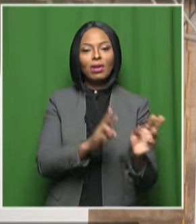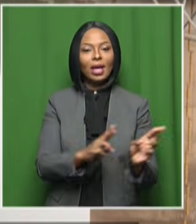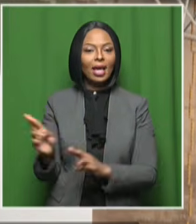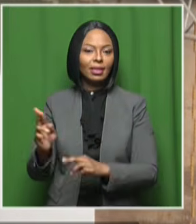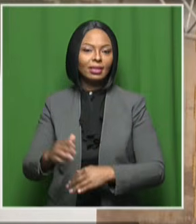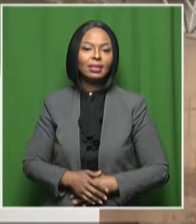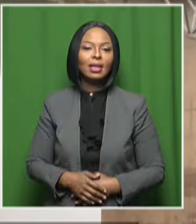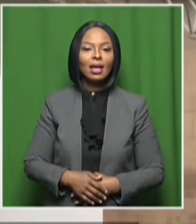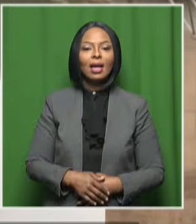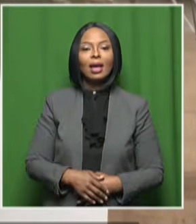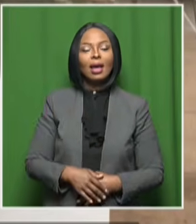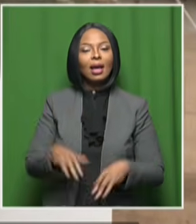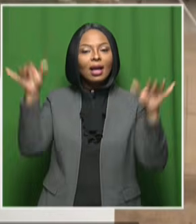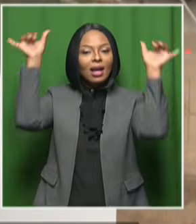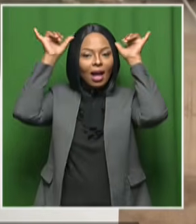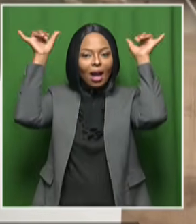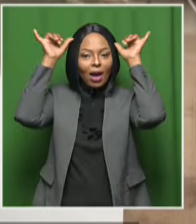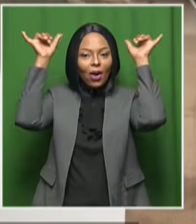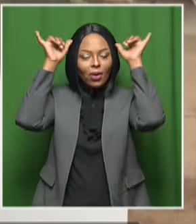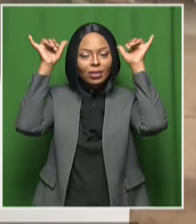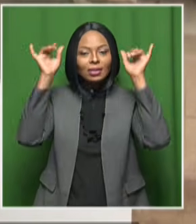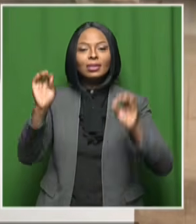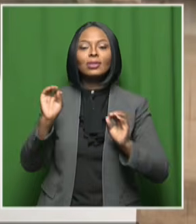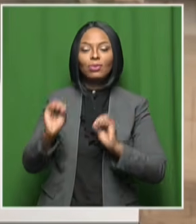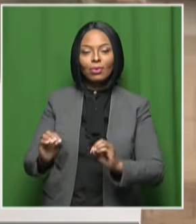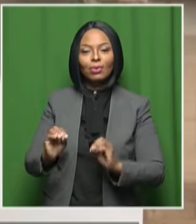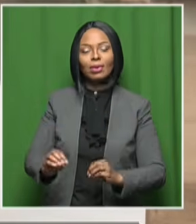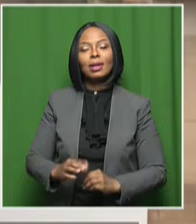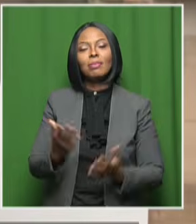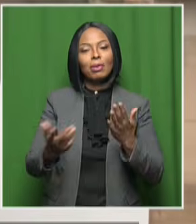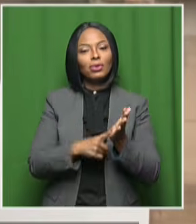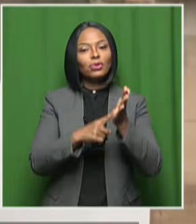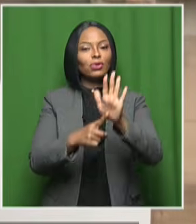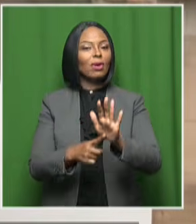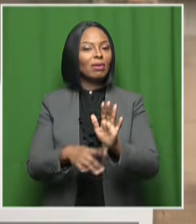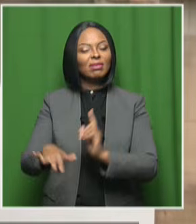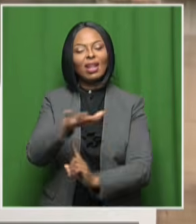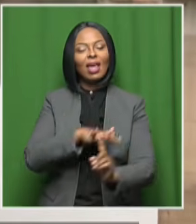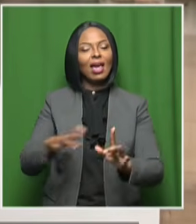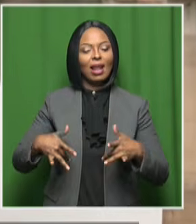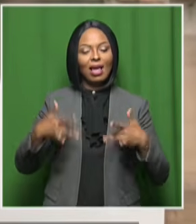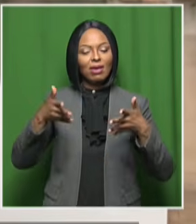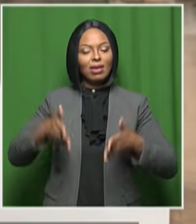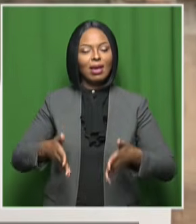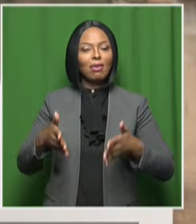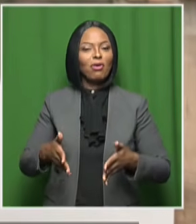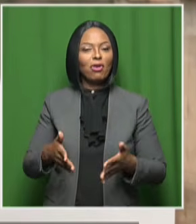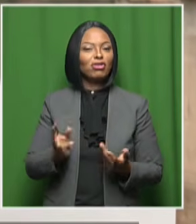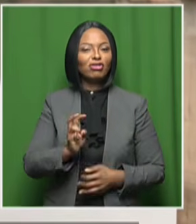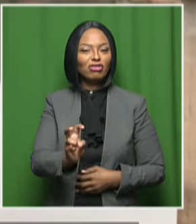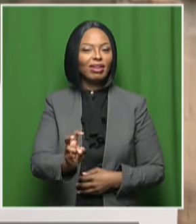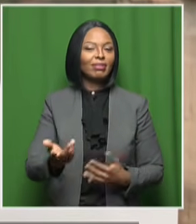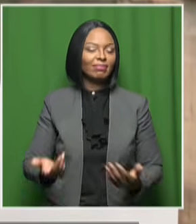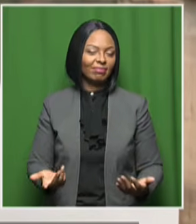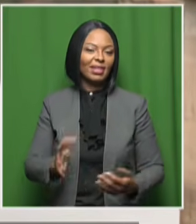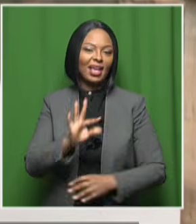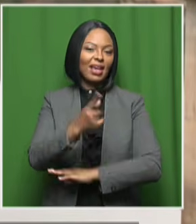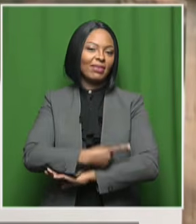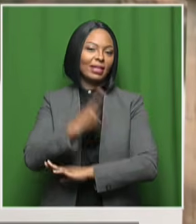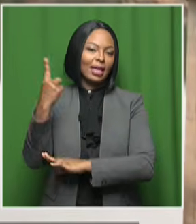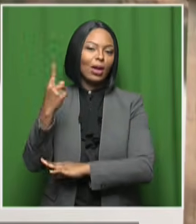even cars on the other side. Maybe we can get you a shot of that later to just show you the everyday life that is out here in and amongst some of the